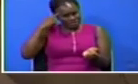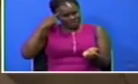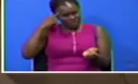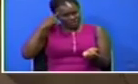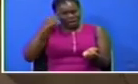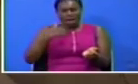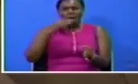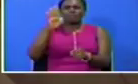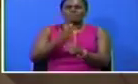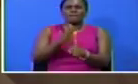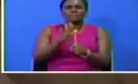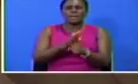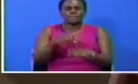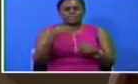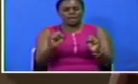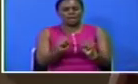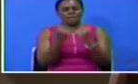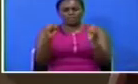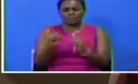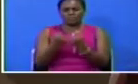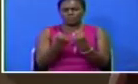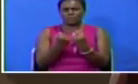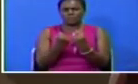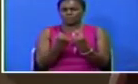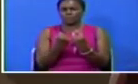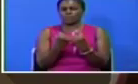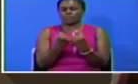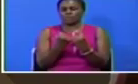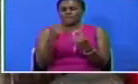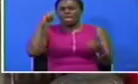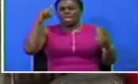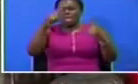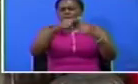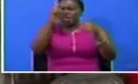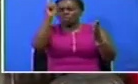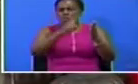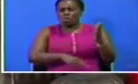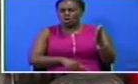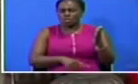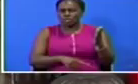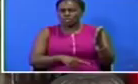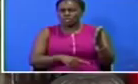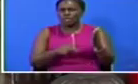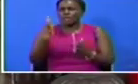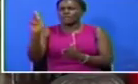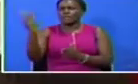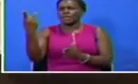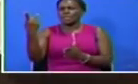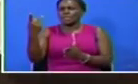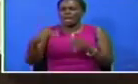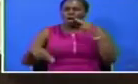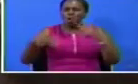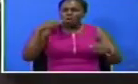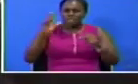a lot going on. So just what is driving the push by investors to go big in Kenya's hospitality